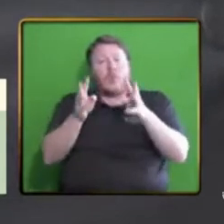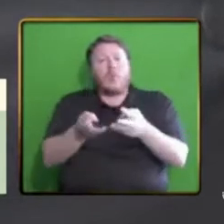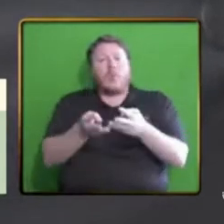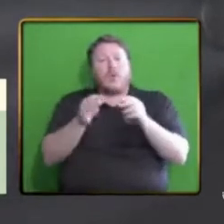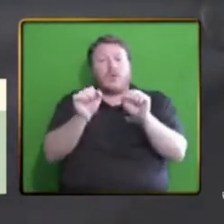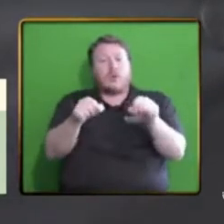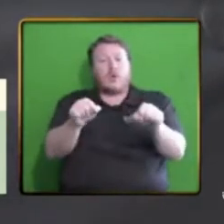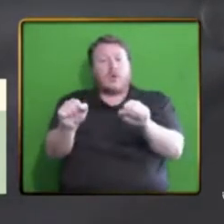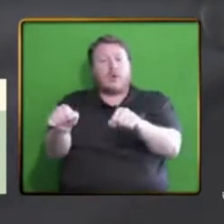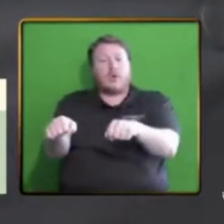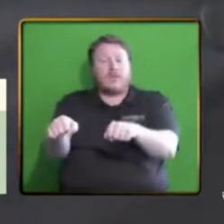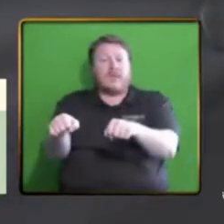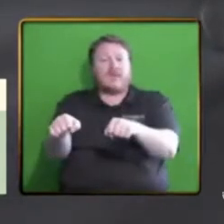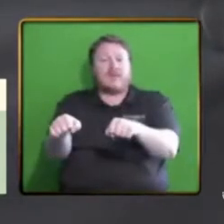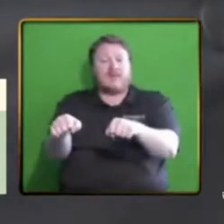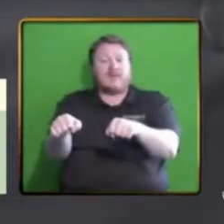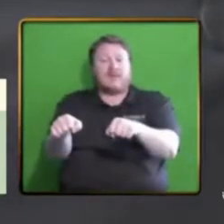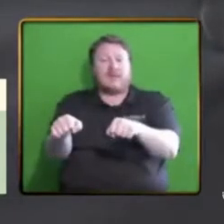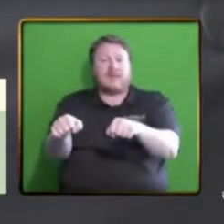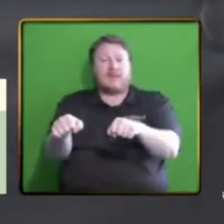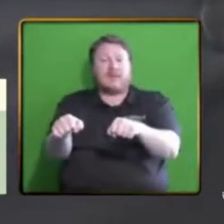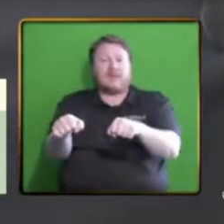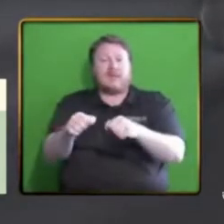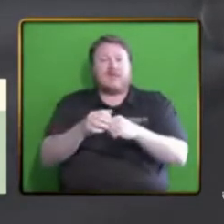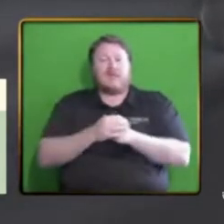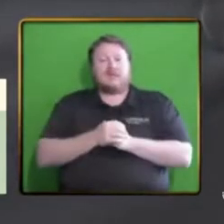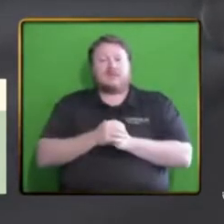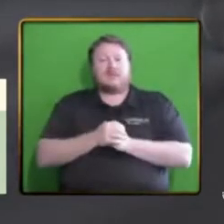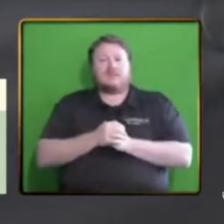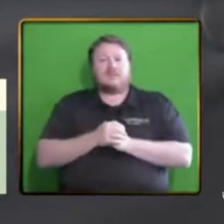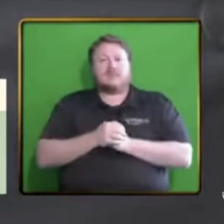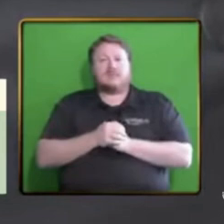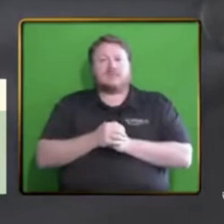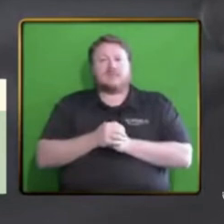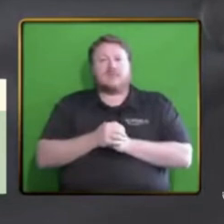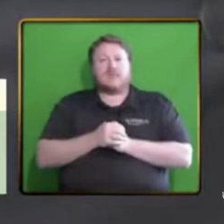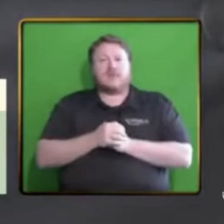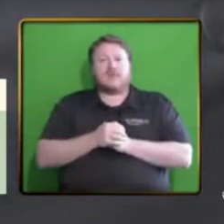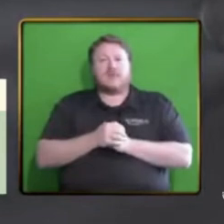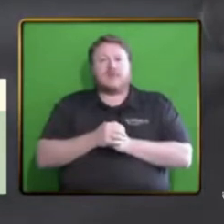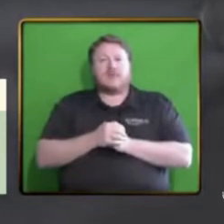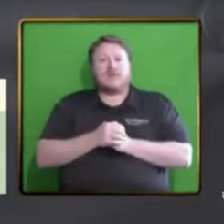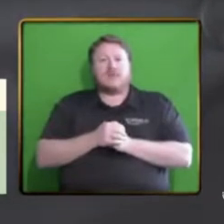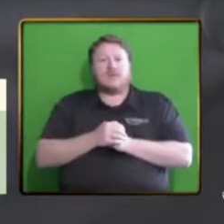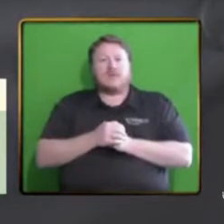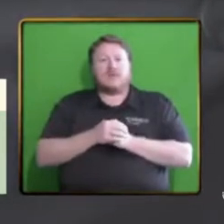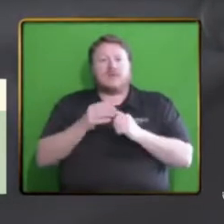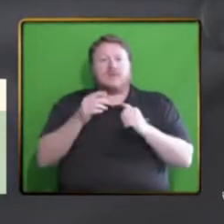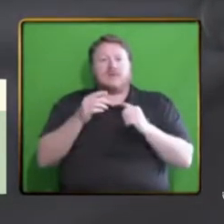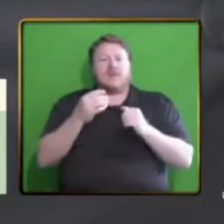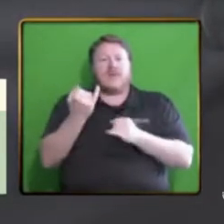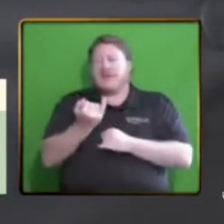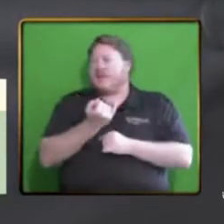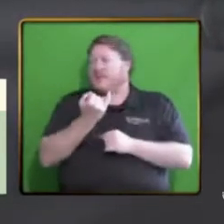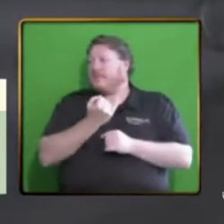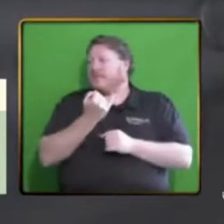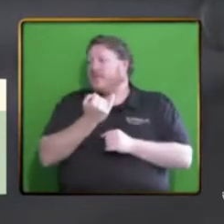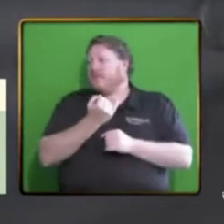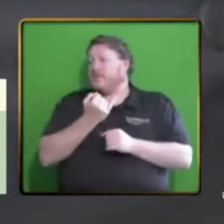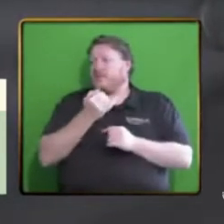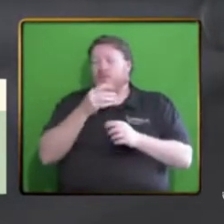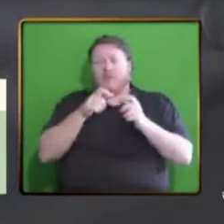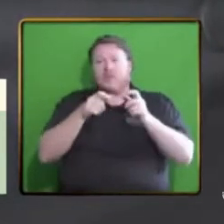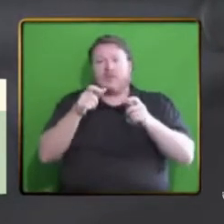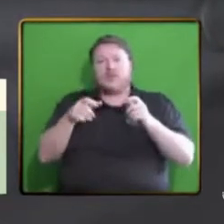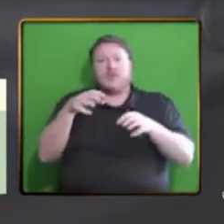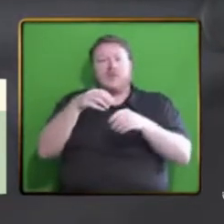agreement that has brought about a number of individuals that included heads of